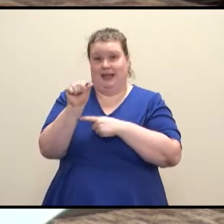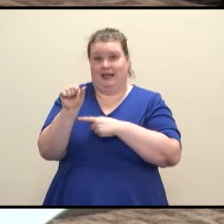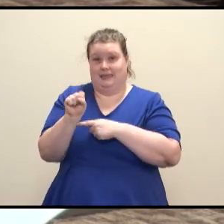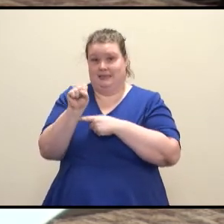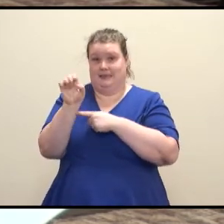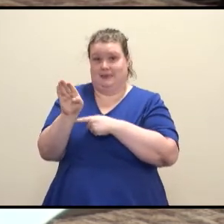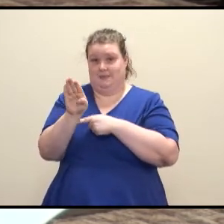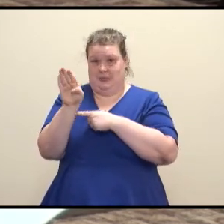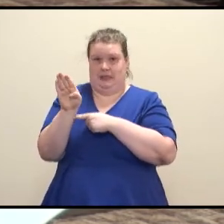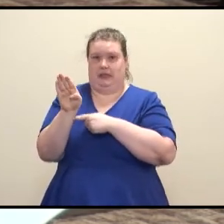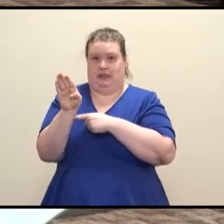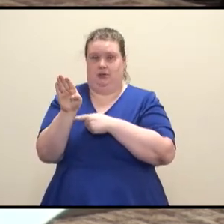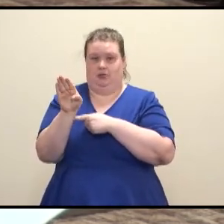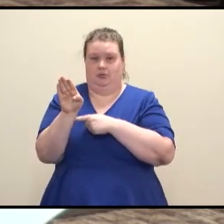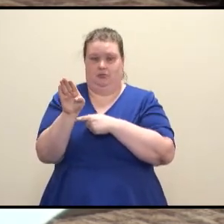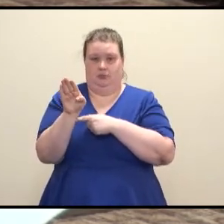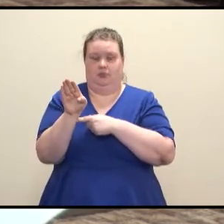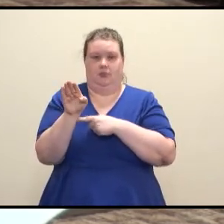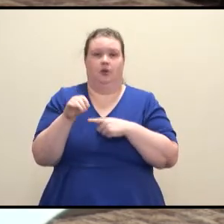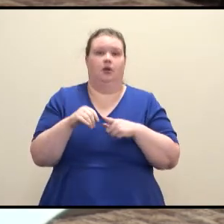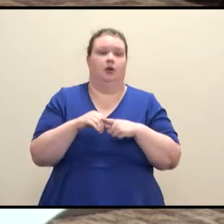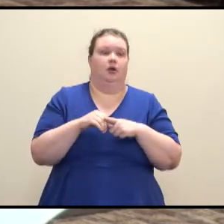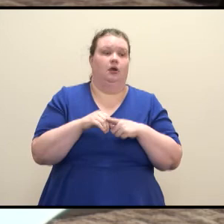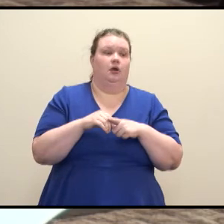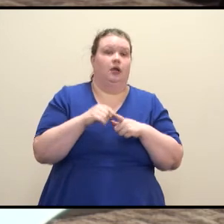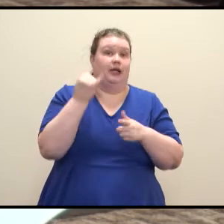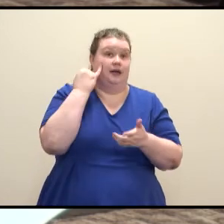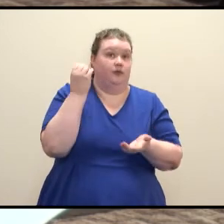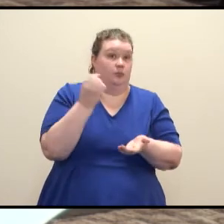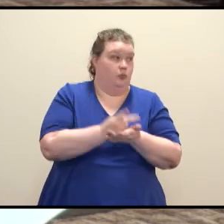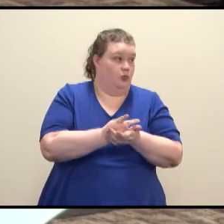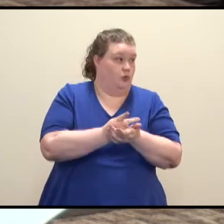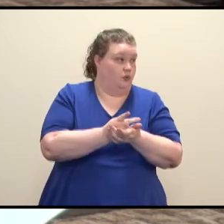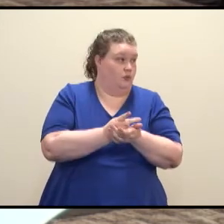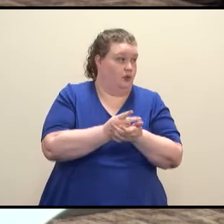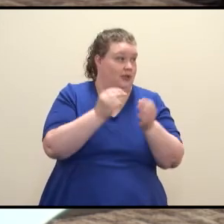If approved, this means teachers will receive a